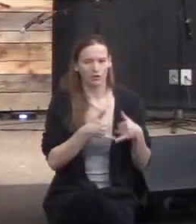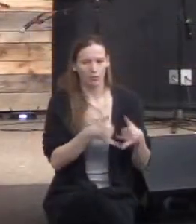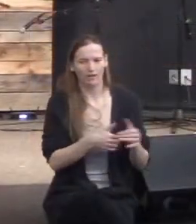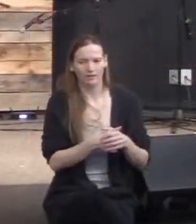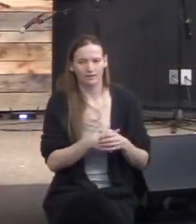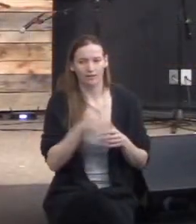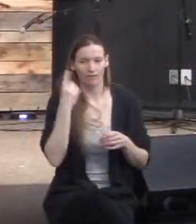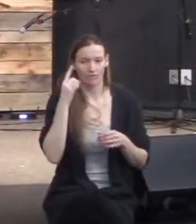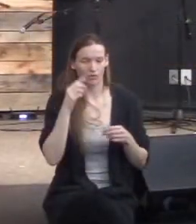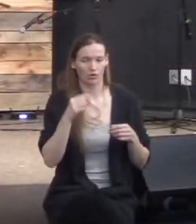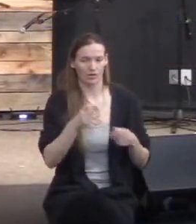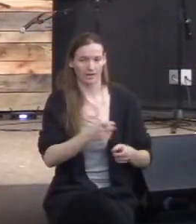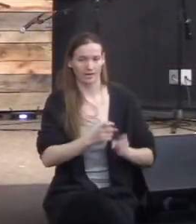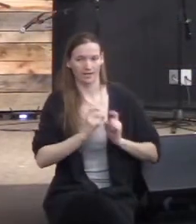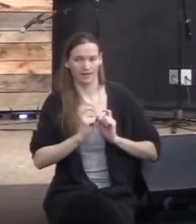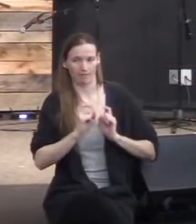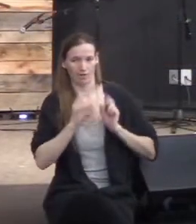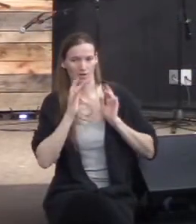know what happened.